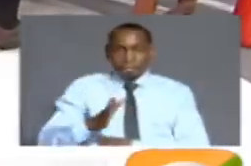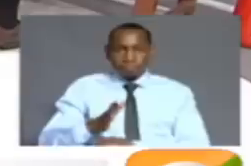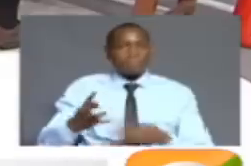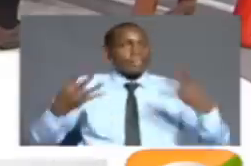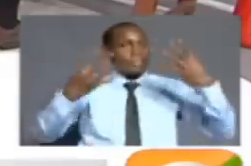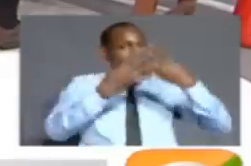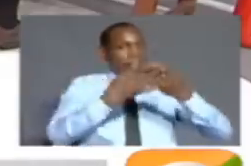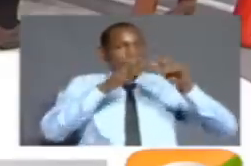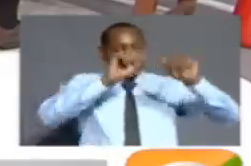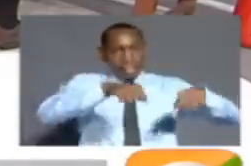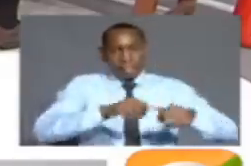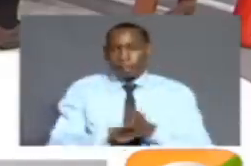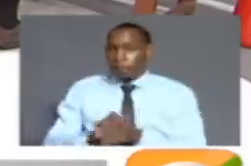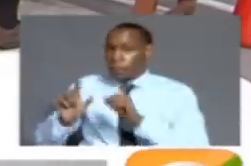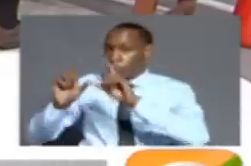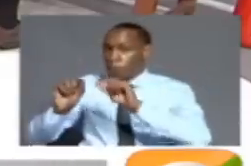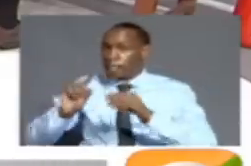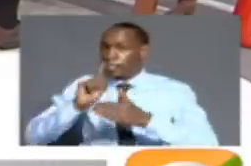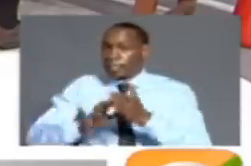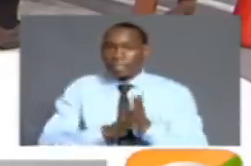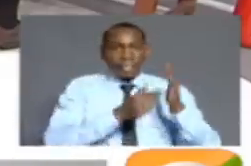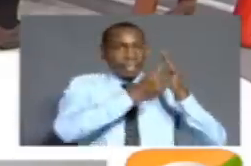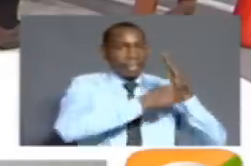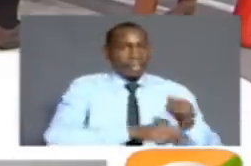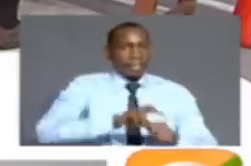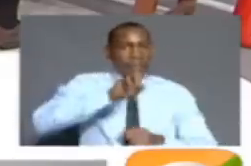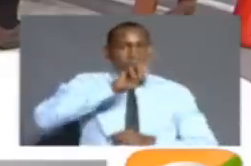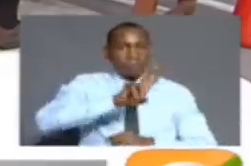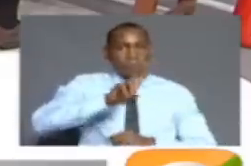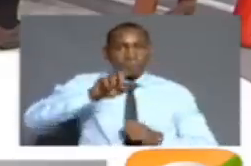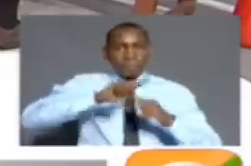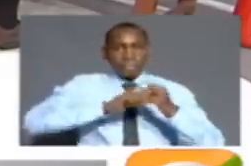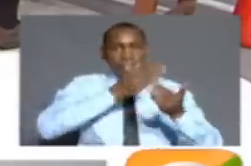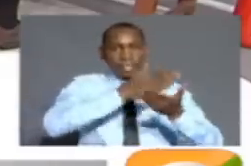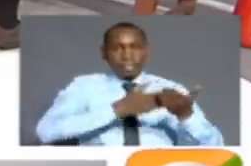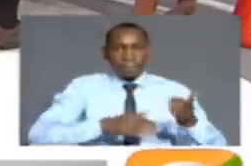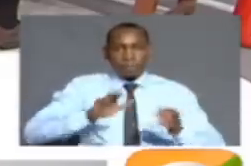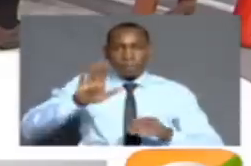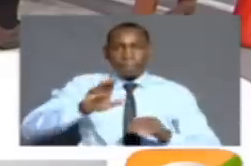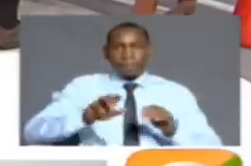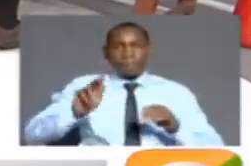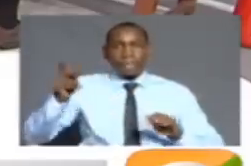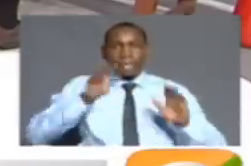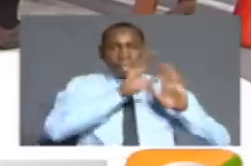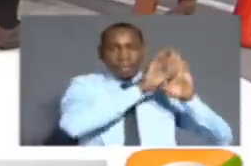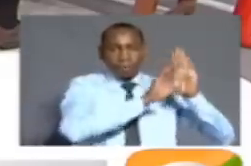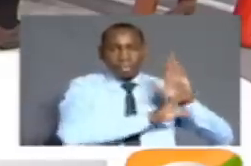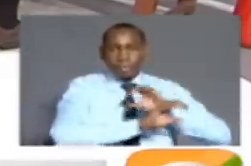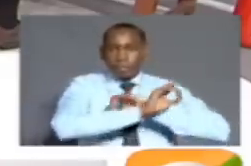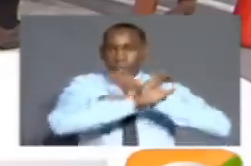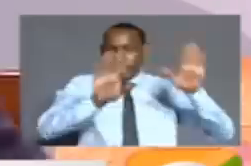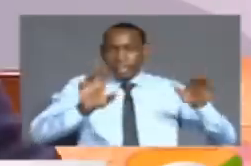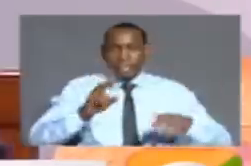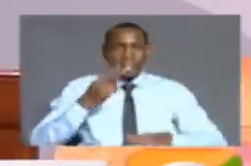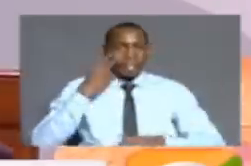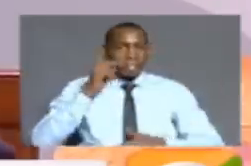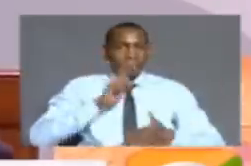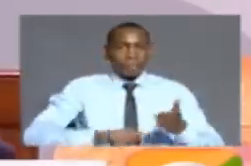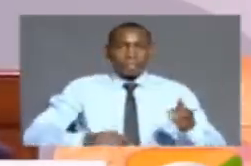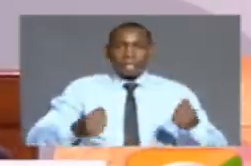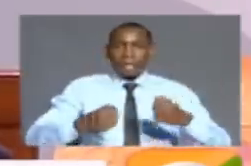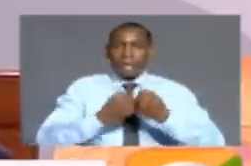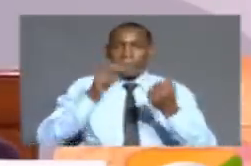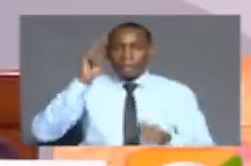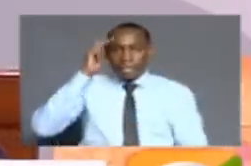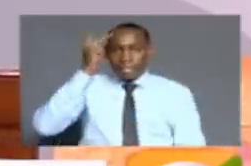jail. That's what you said. Wow. Article 226, subsection 5 of the Kenyan Constitution is very clear. Look at what is happening to Kidero.